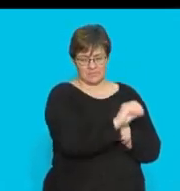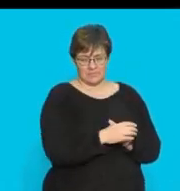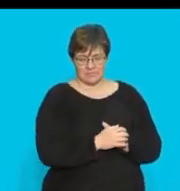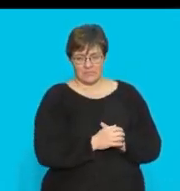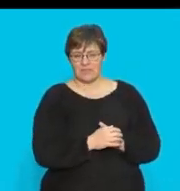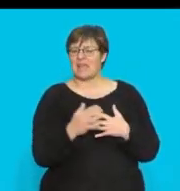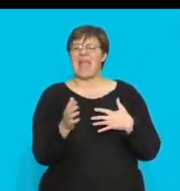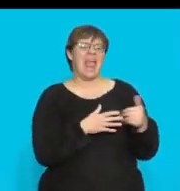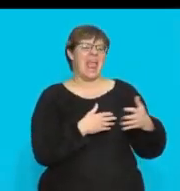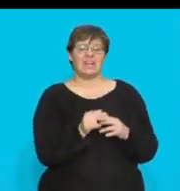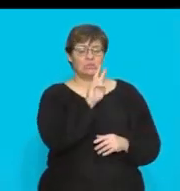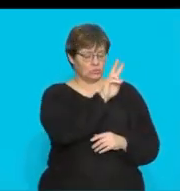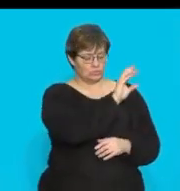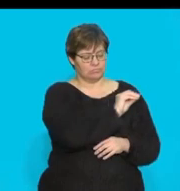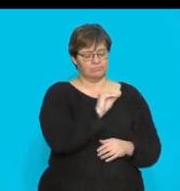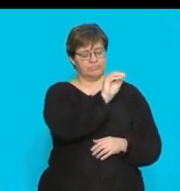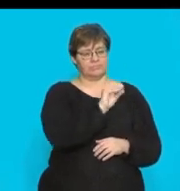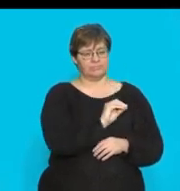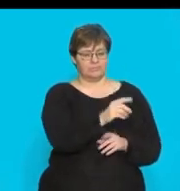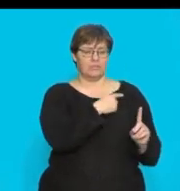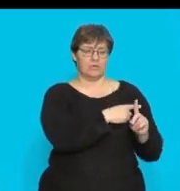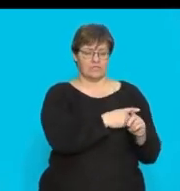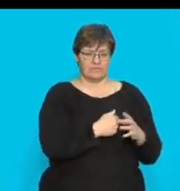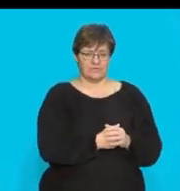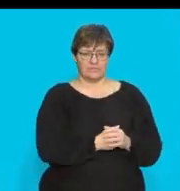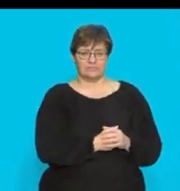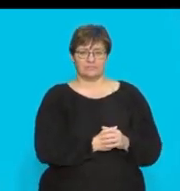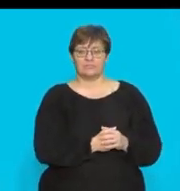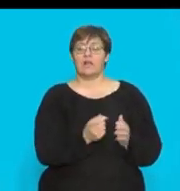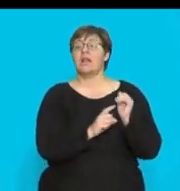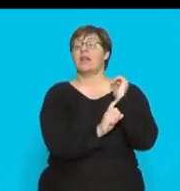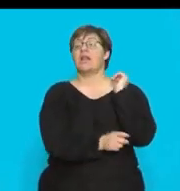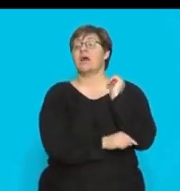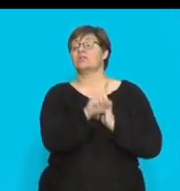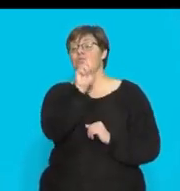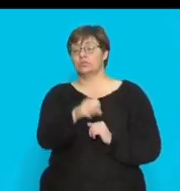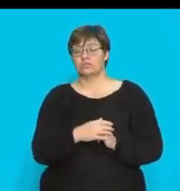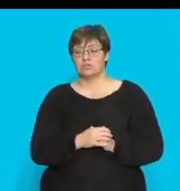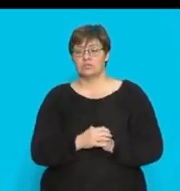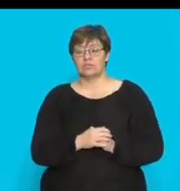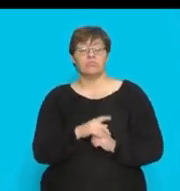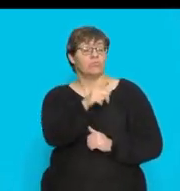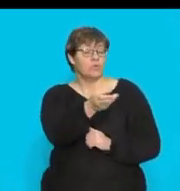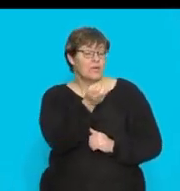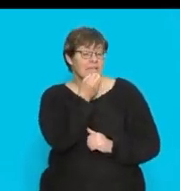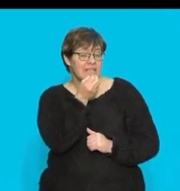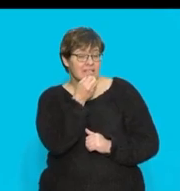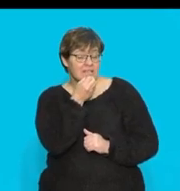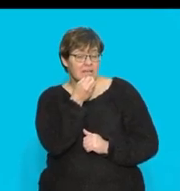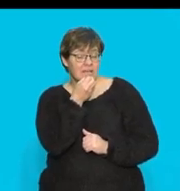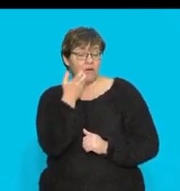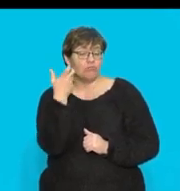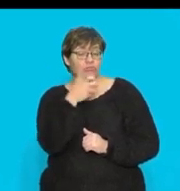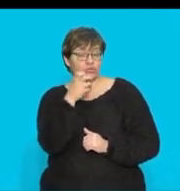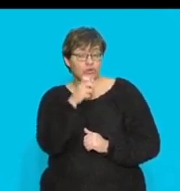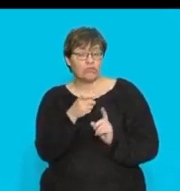any two advantages. All right, the last question, would you eat the fruit?